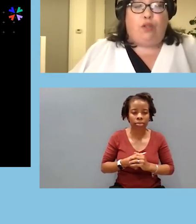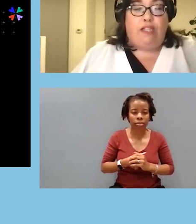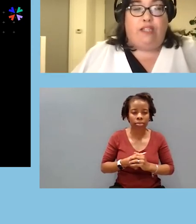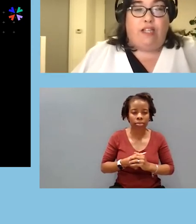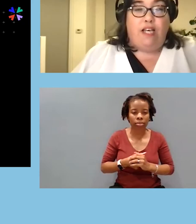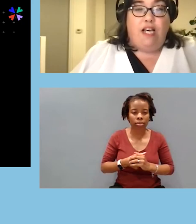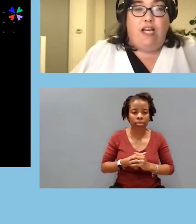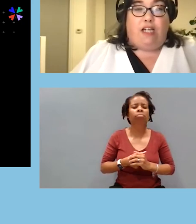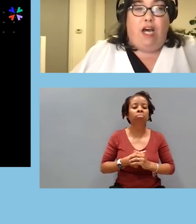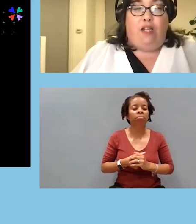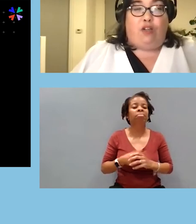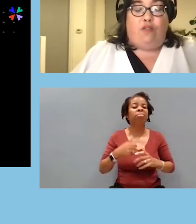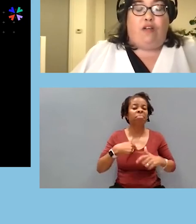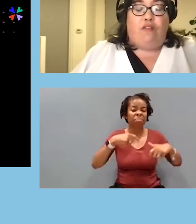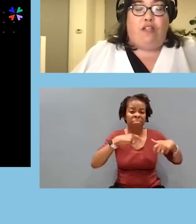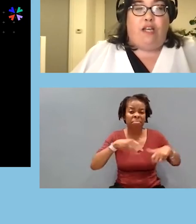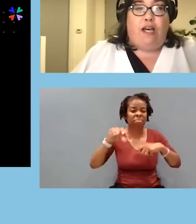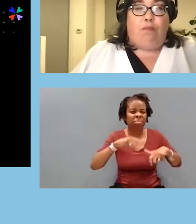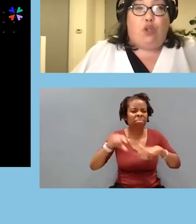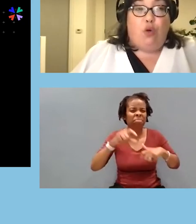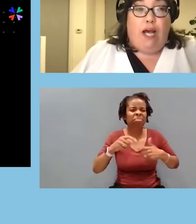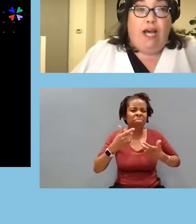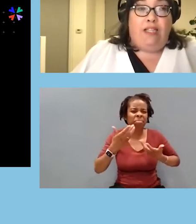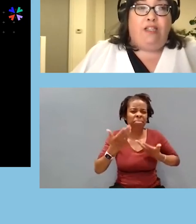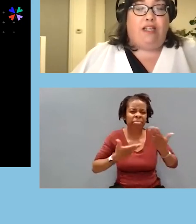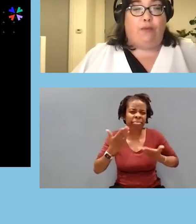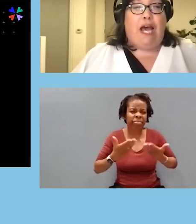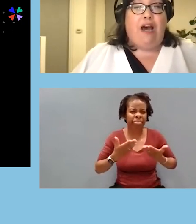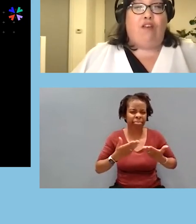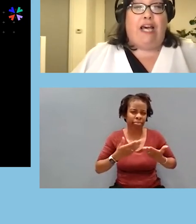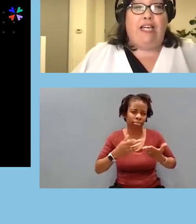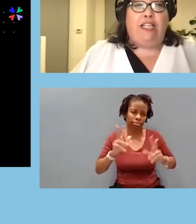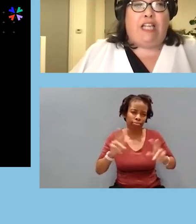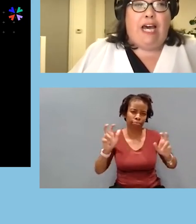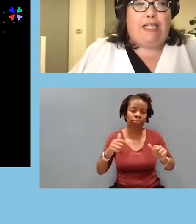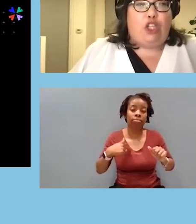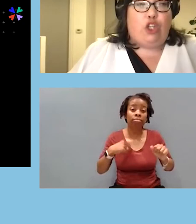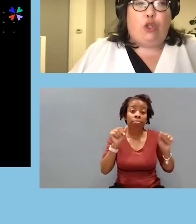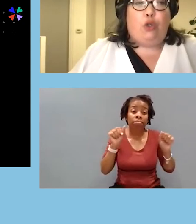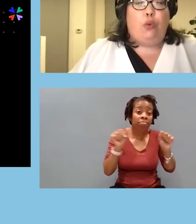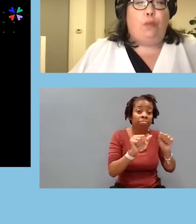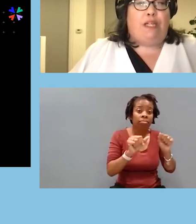I just put in the kind of shorthand. And we have